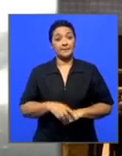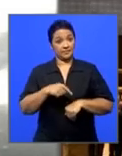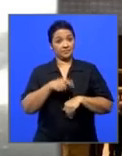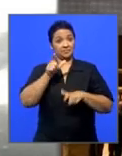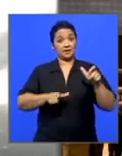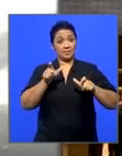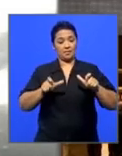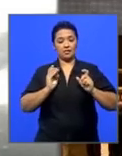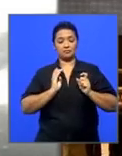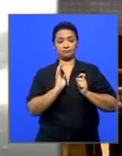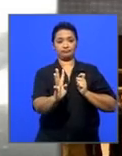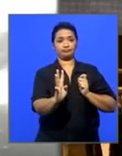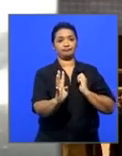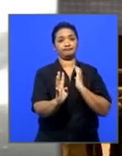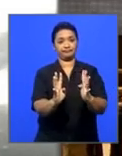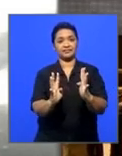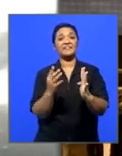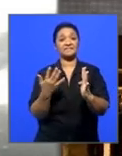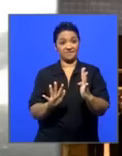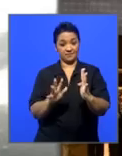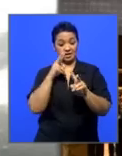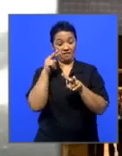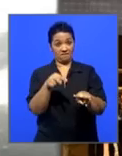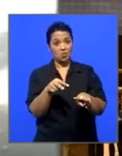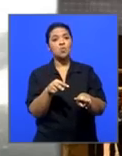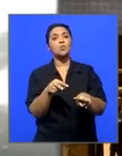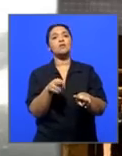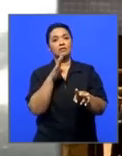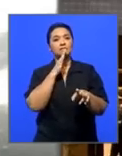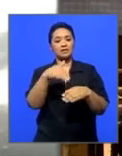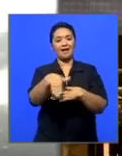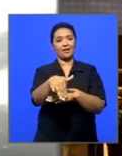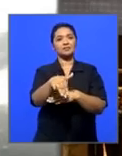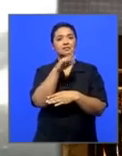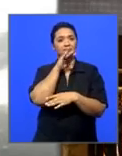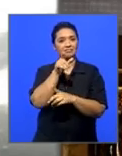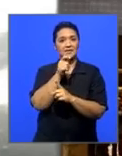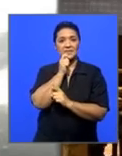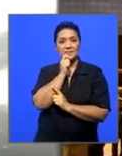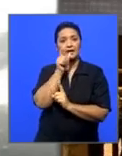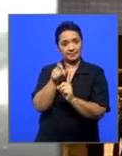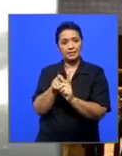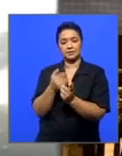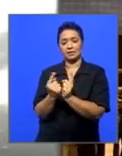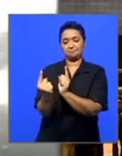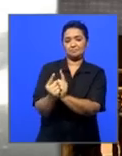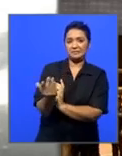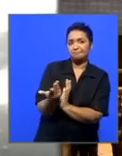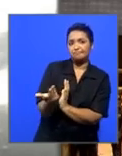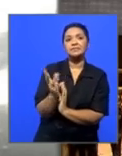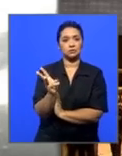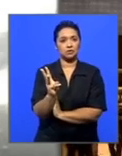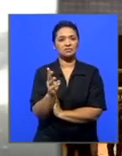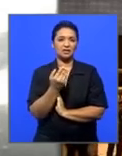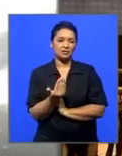as people walk out of the, especially on the public side. In other words, when that begins, which should be